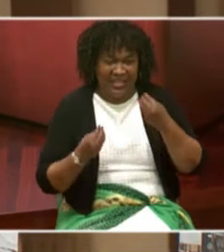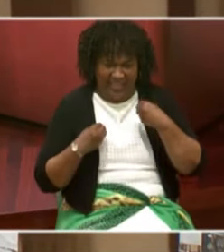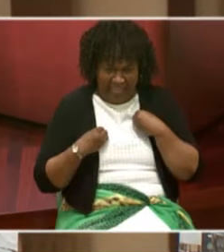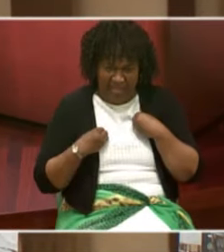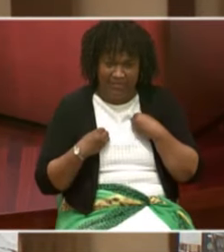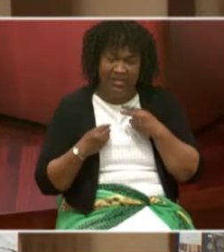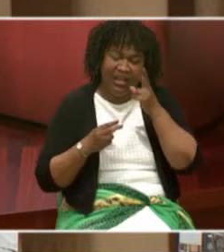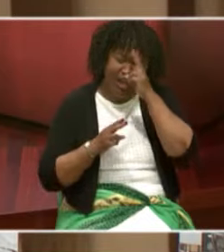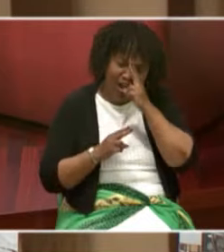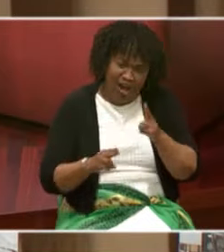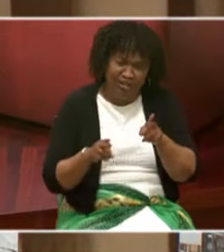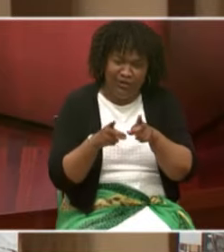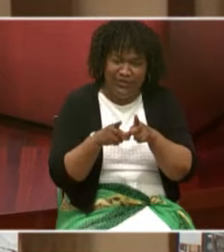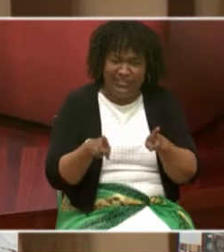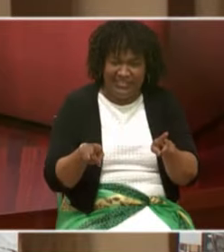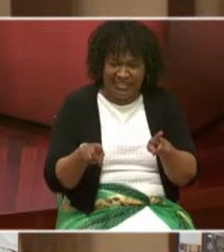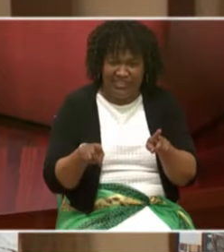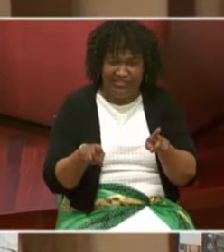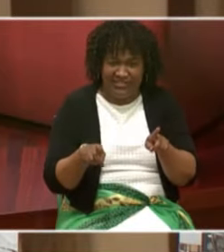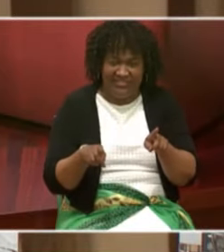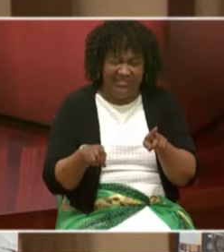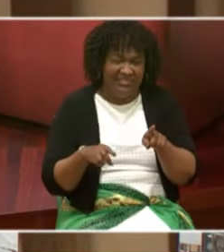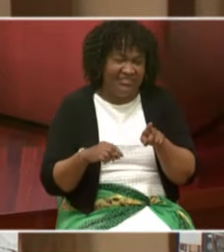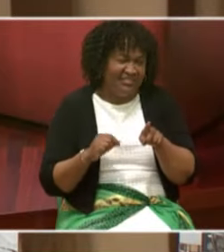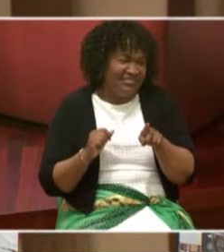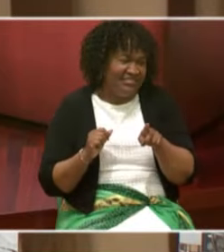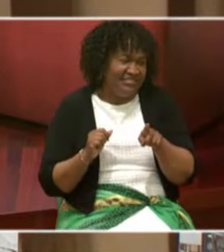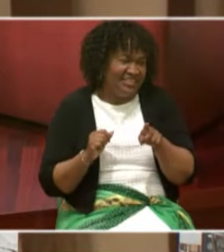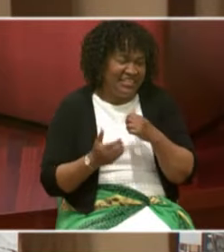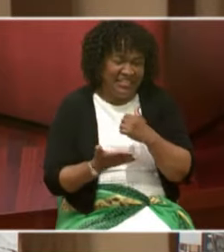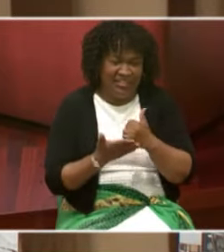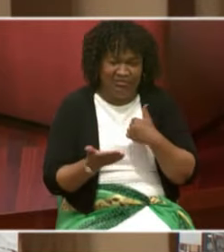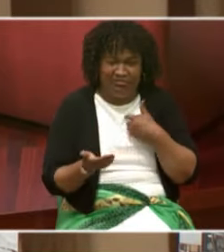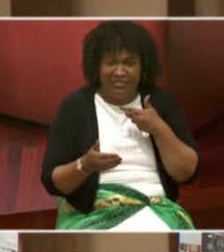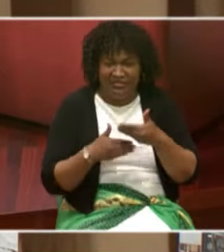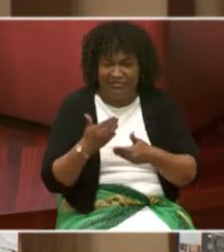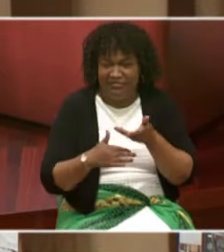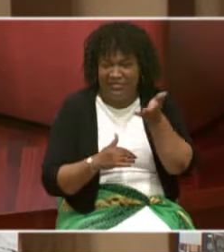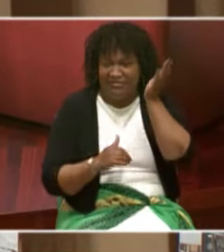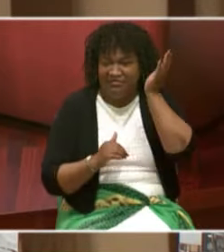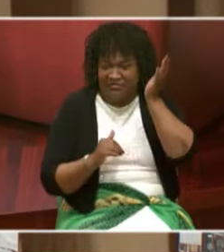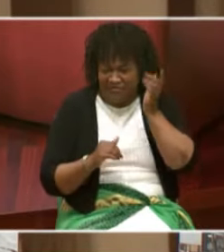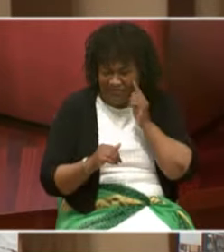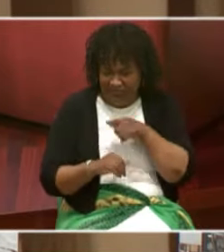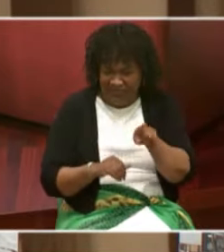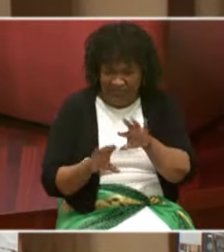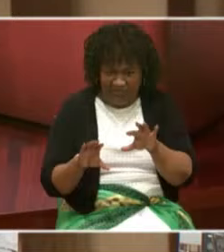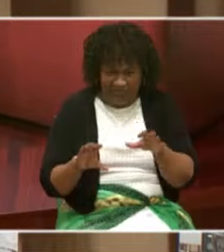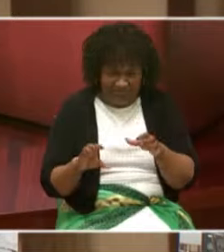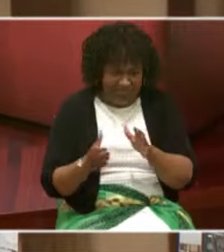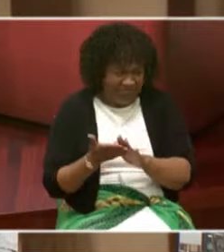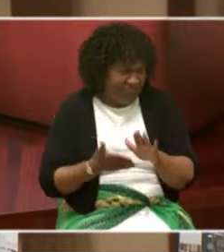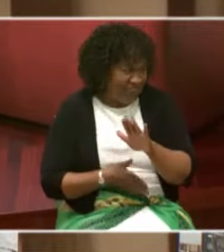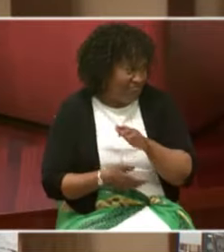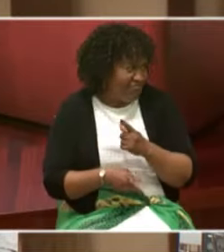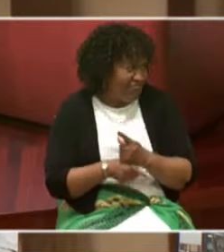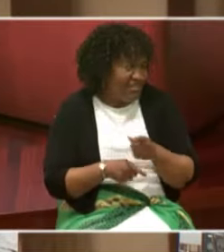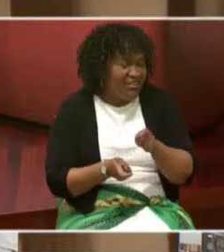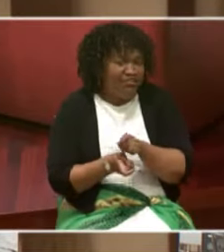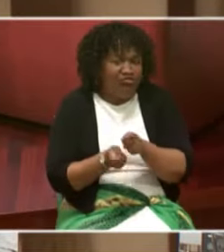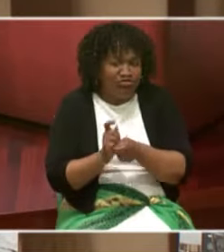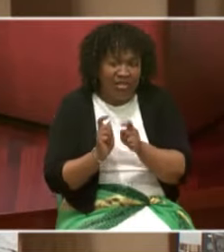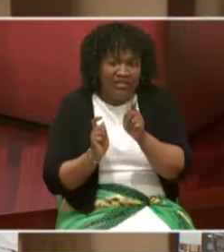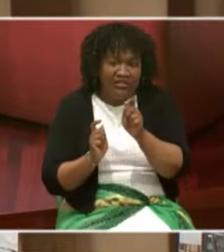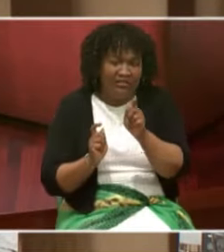we breathe. Save the environment. Not just for ourselves, but for those that are coming after